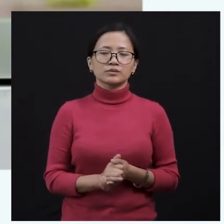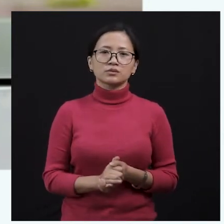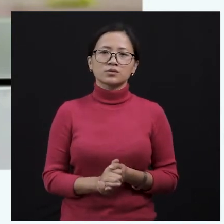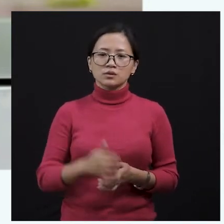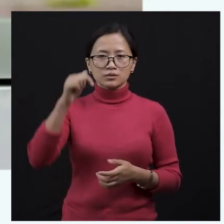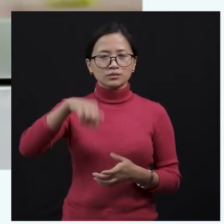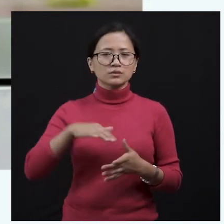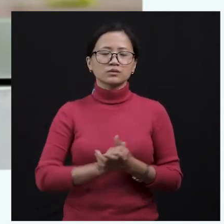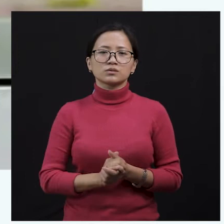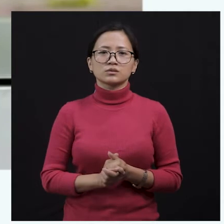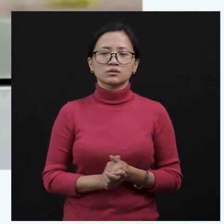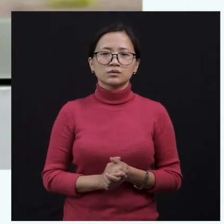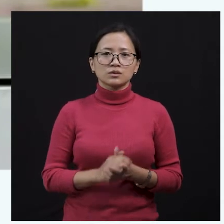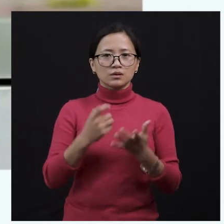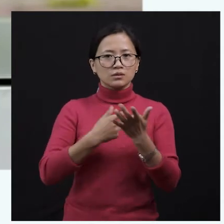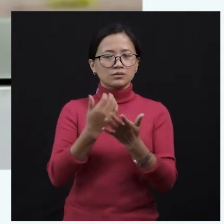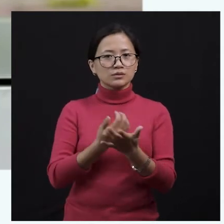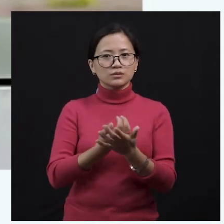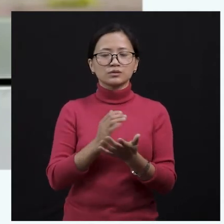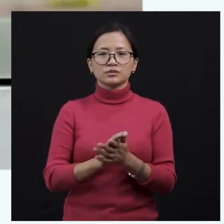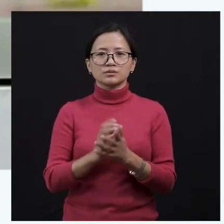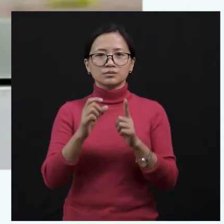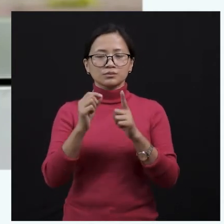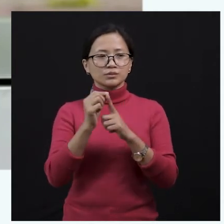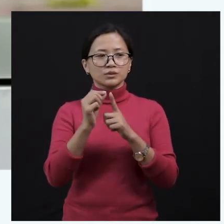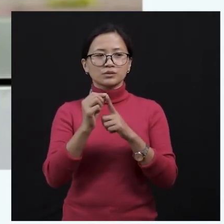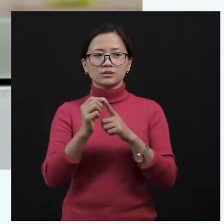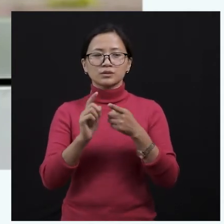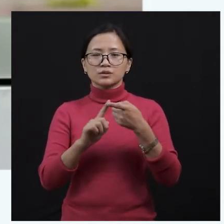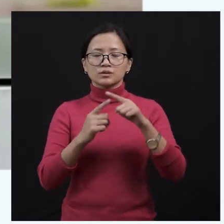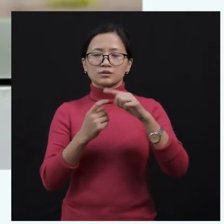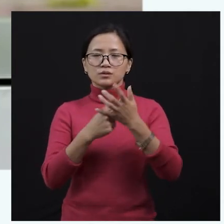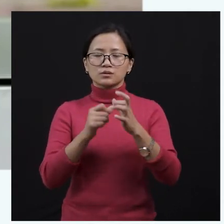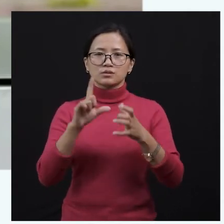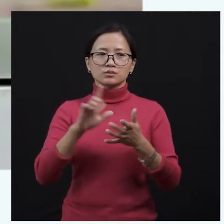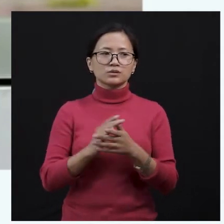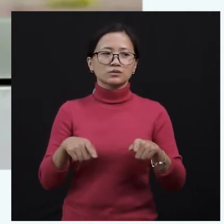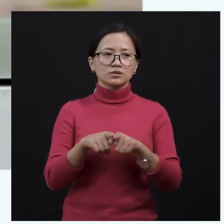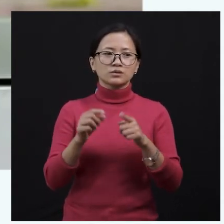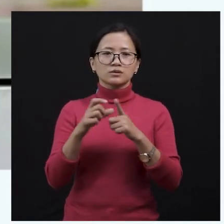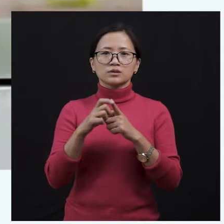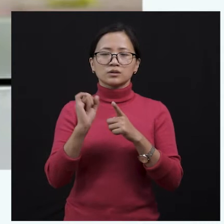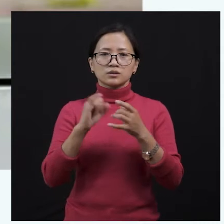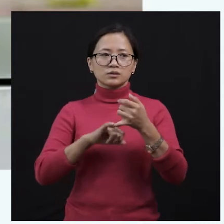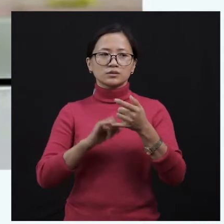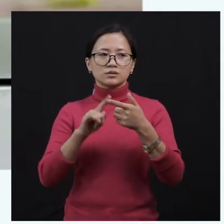And these natural resources here, petrol and diesel that you see here, they are on high demand.